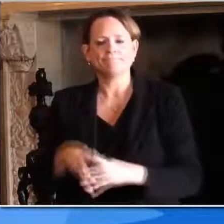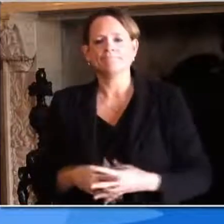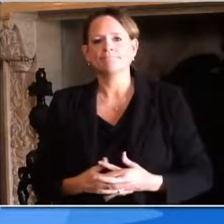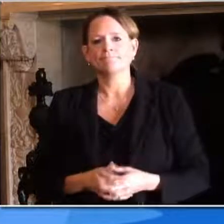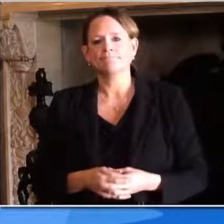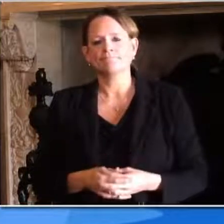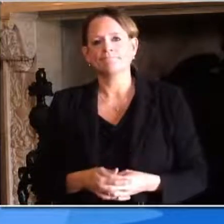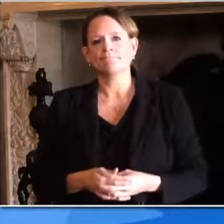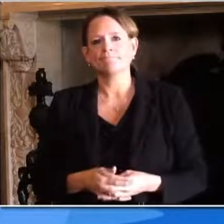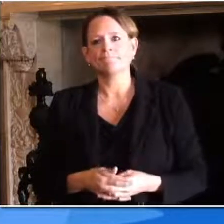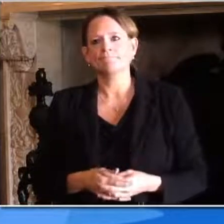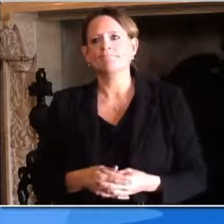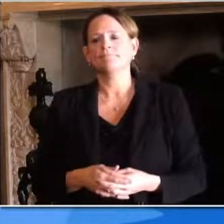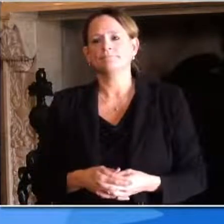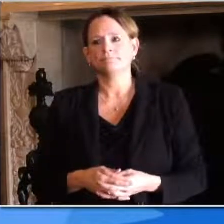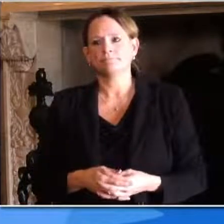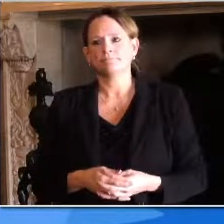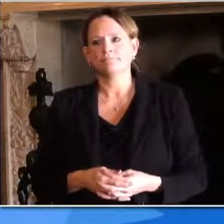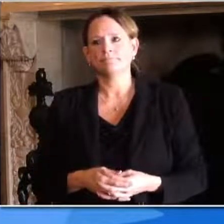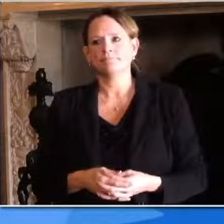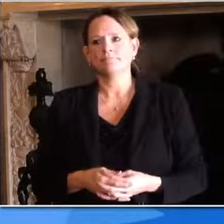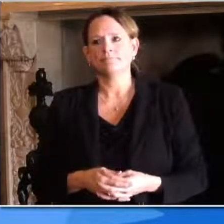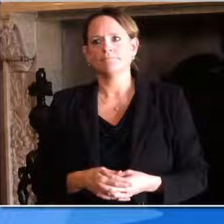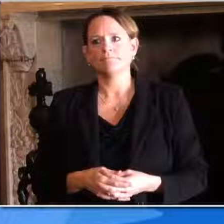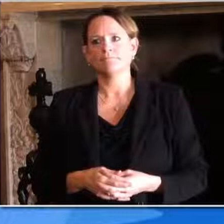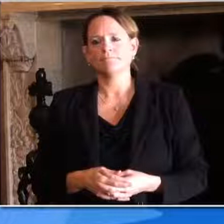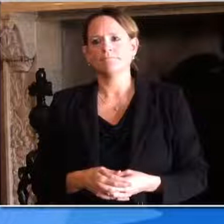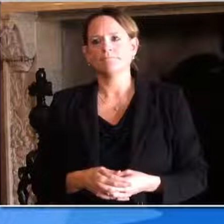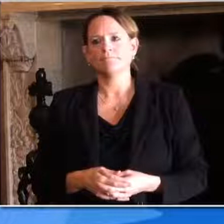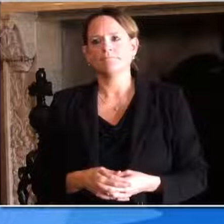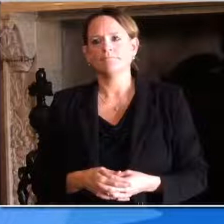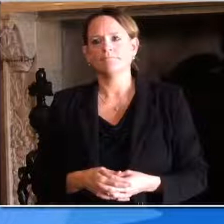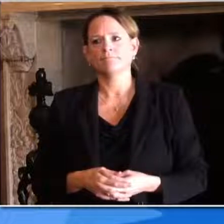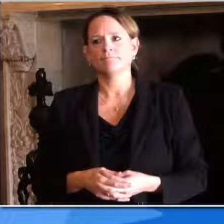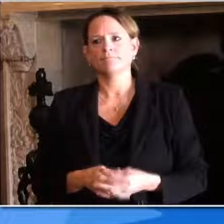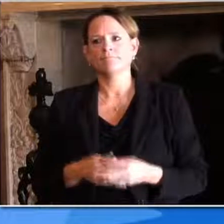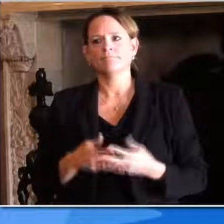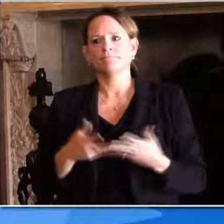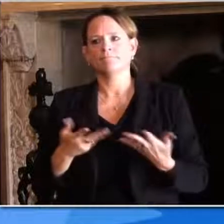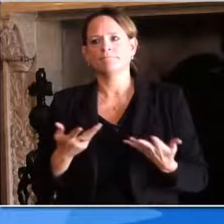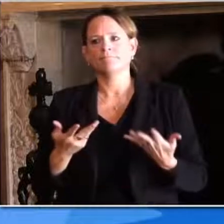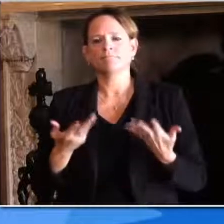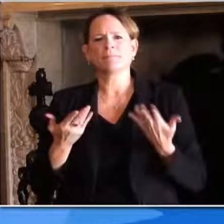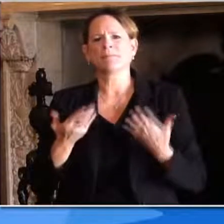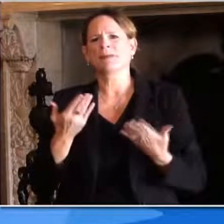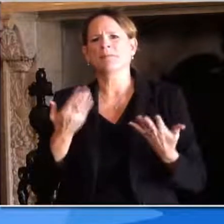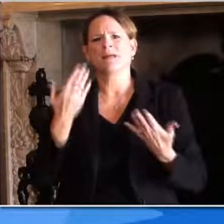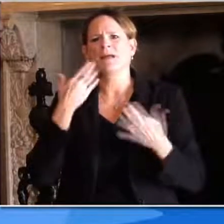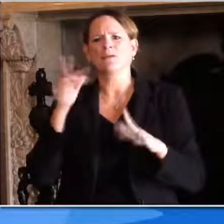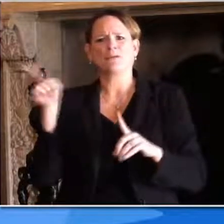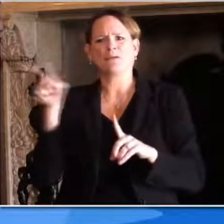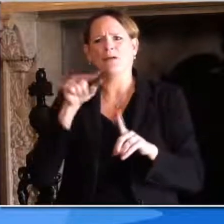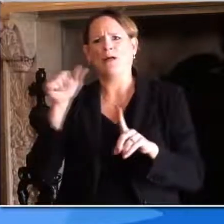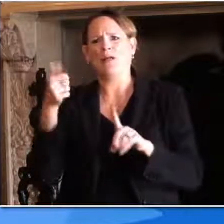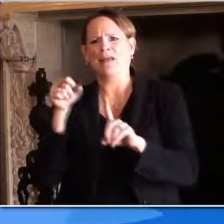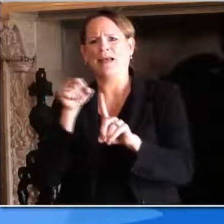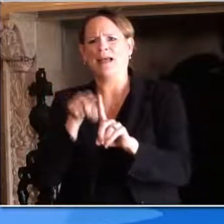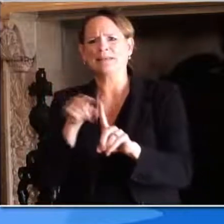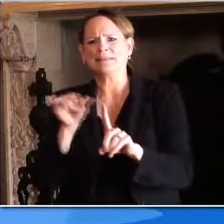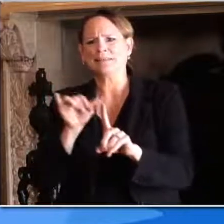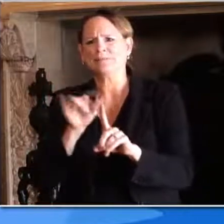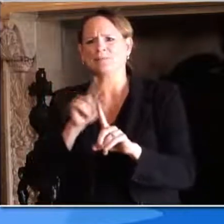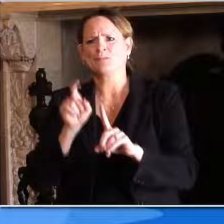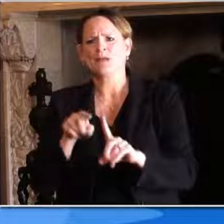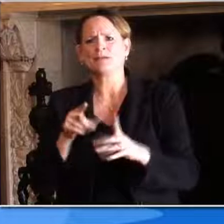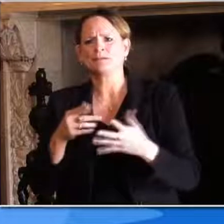Hi, I was wondering, and I apologize too if this has already been addressed, but if you could talk a little bit more about the